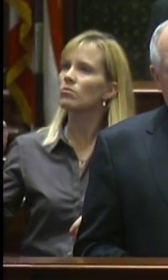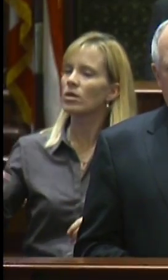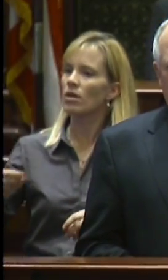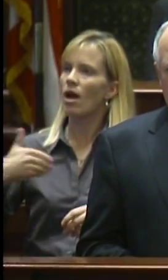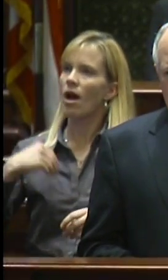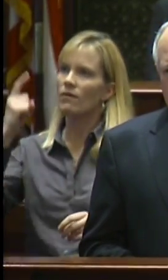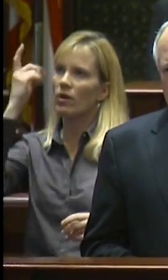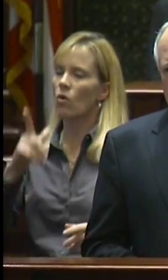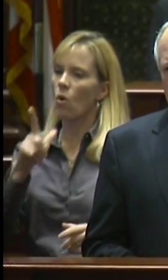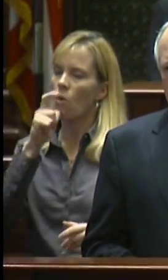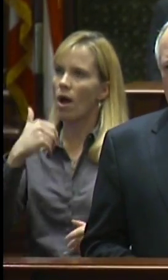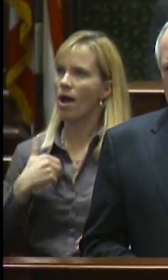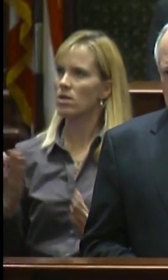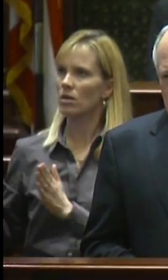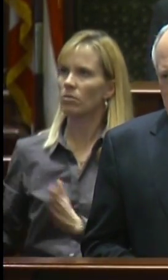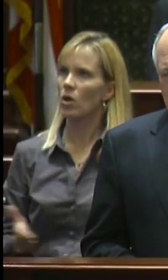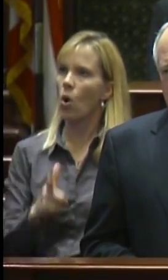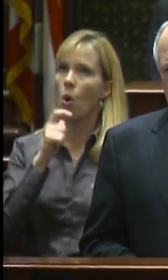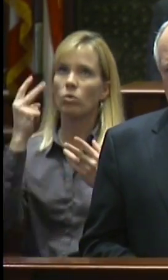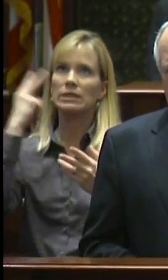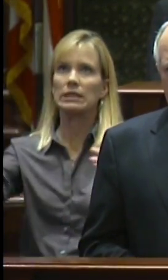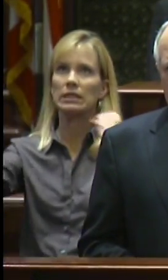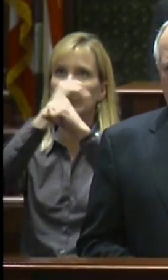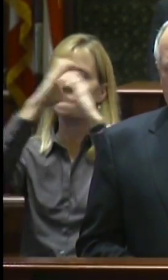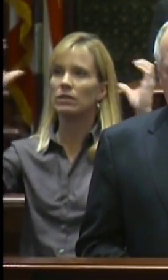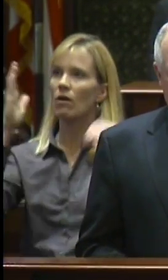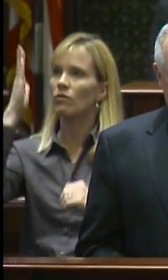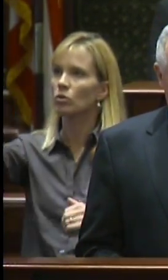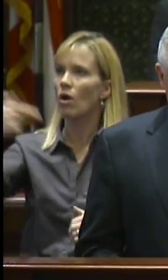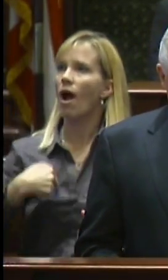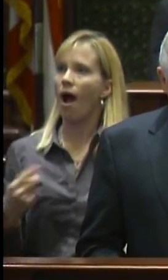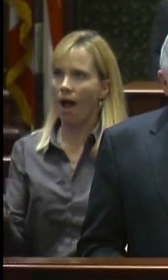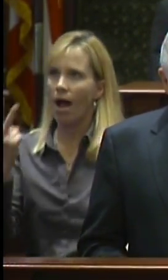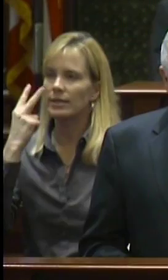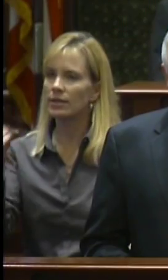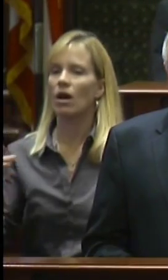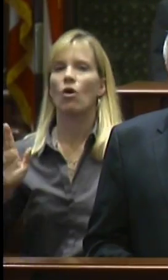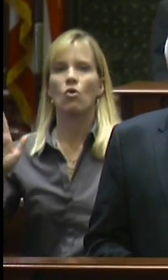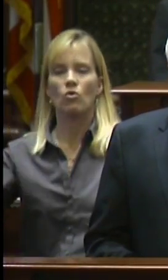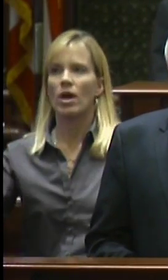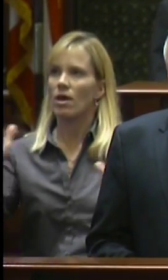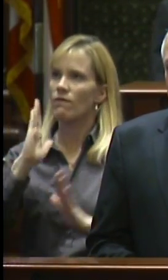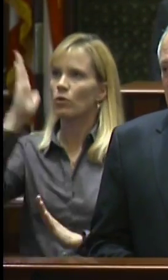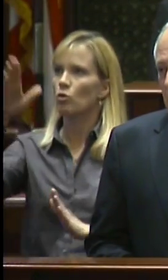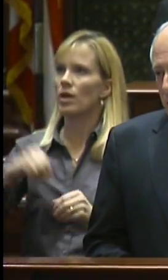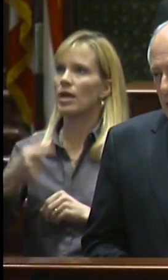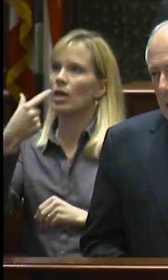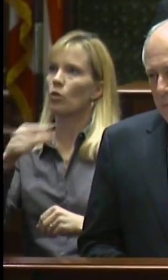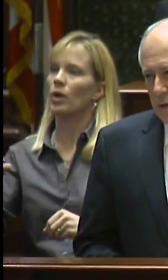a governor who has a plan, who sees the future. And I see a great future